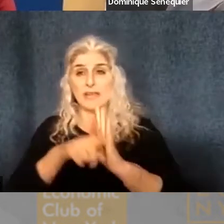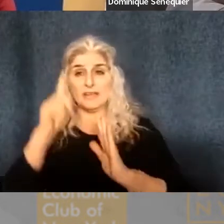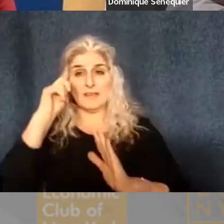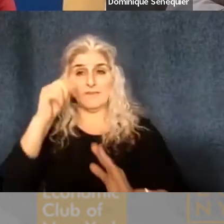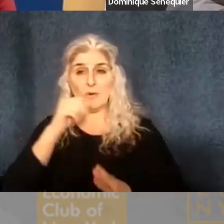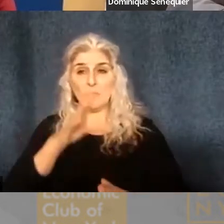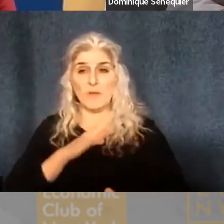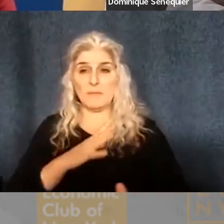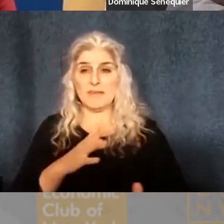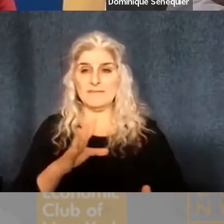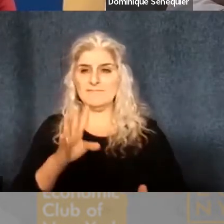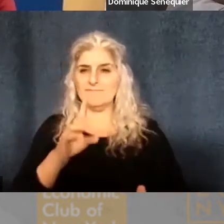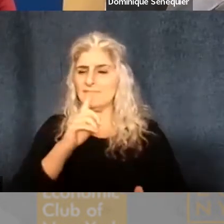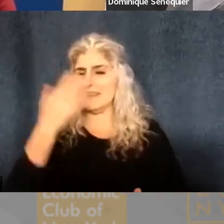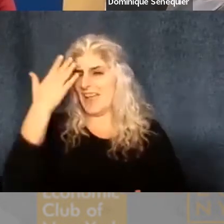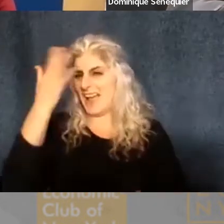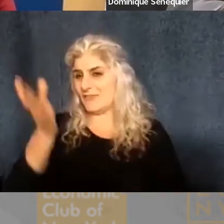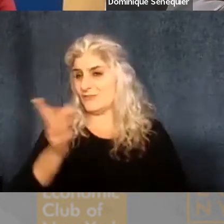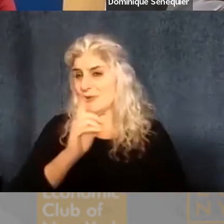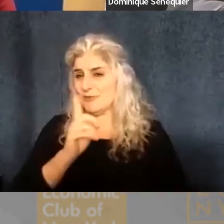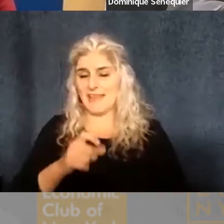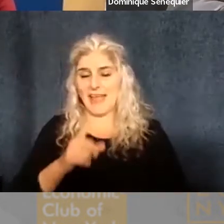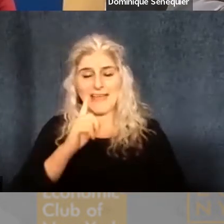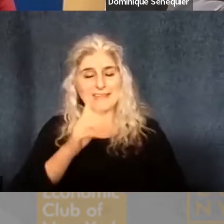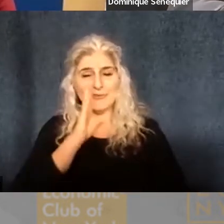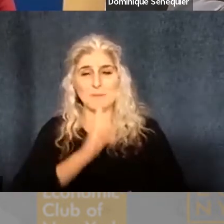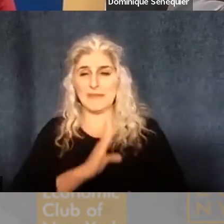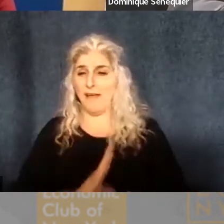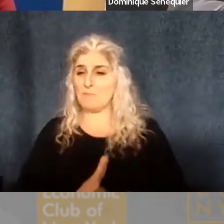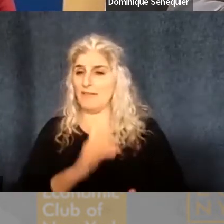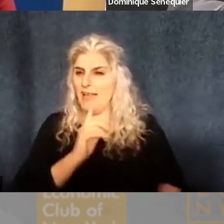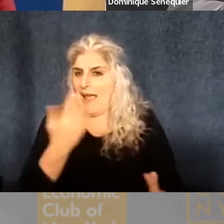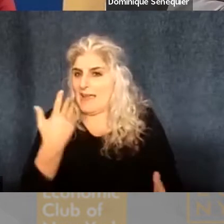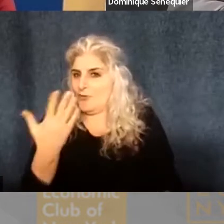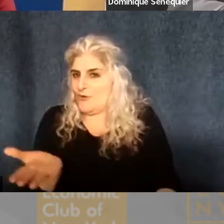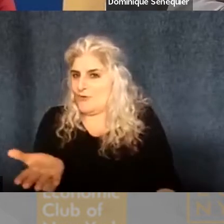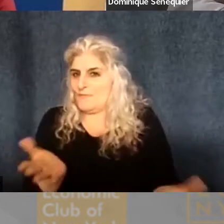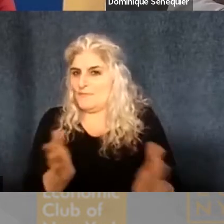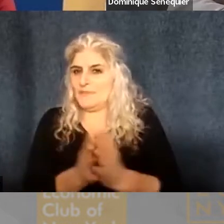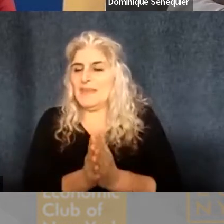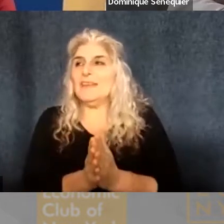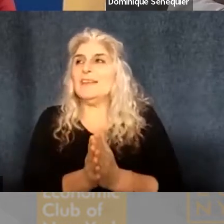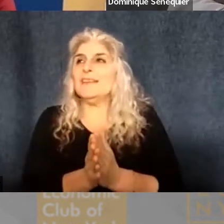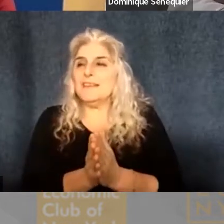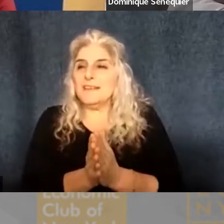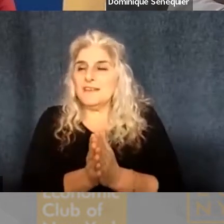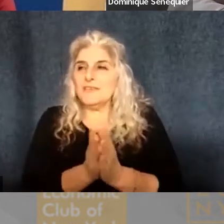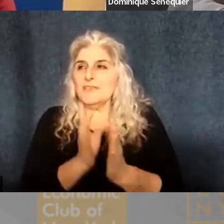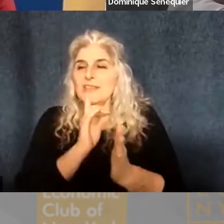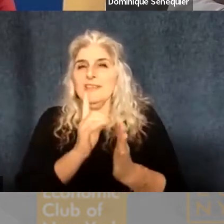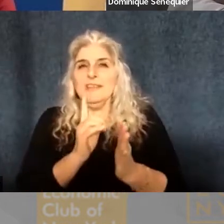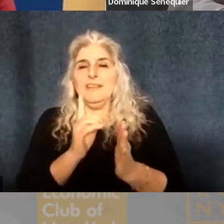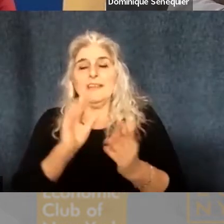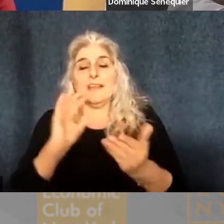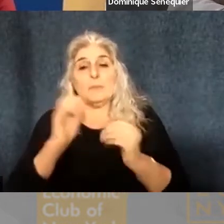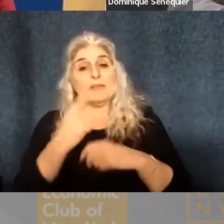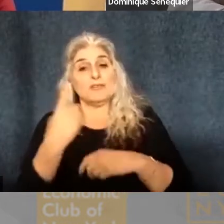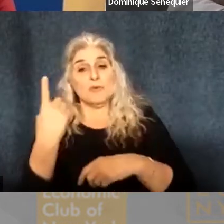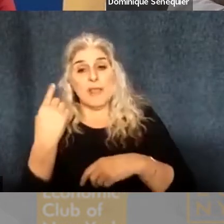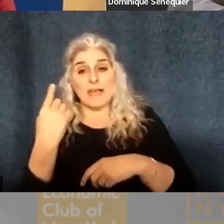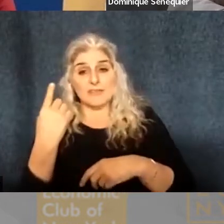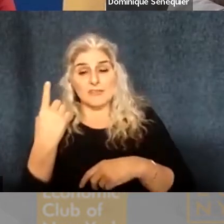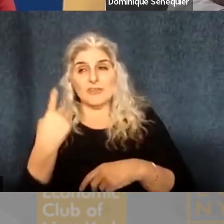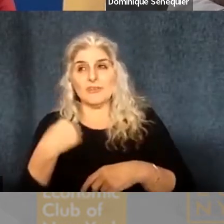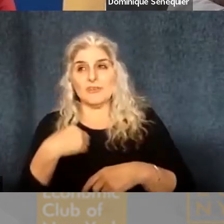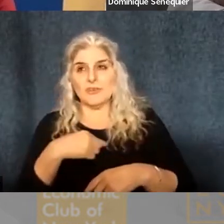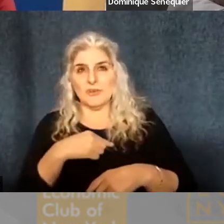must stay modest. I don't know. What we were doing also before last year was to